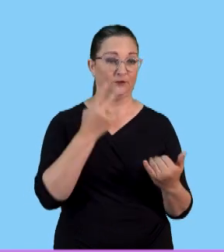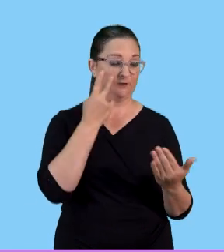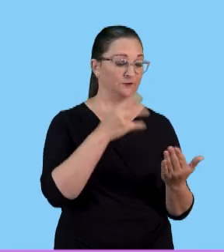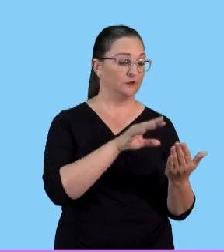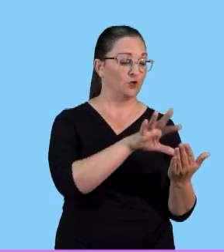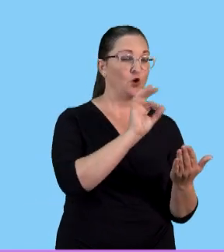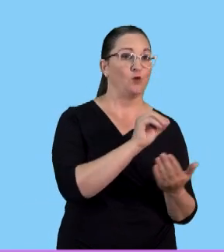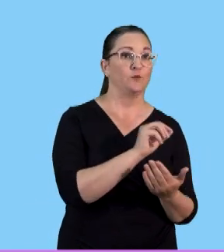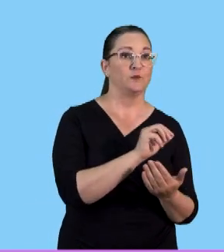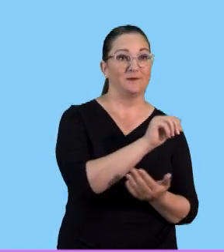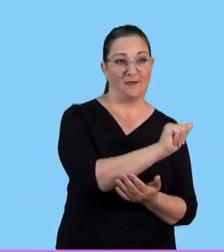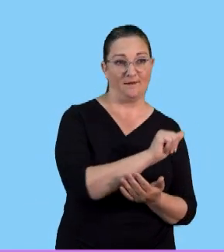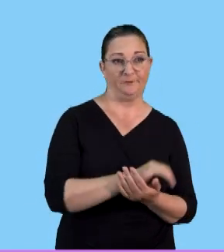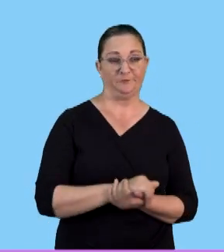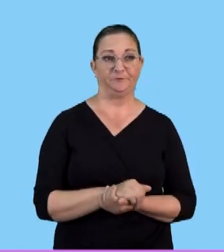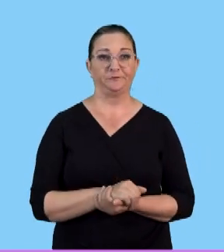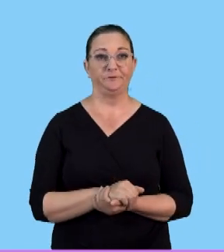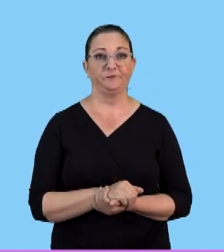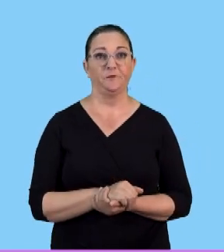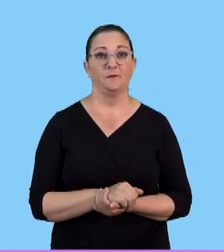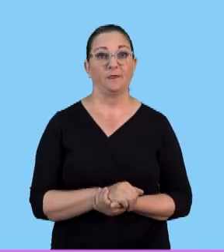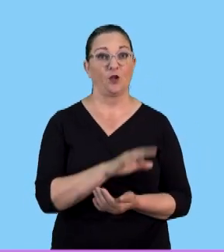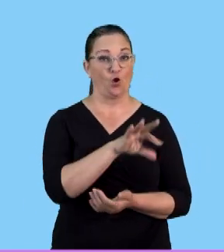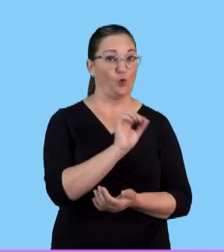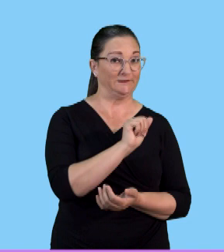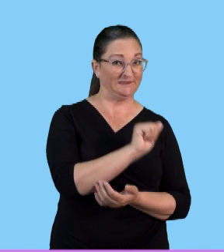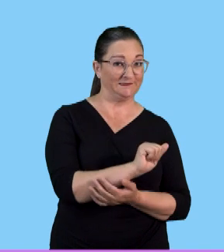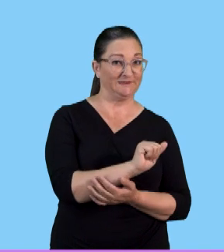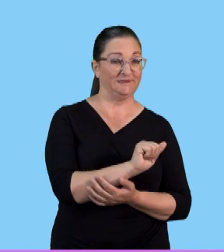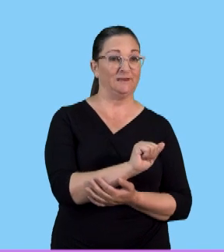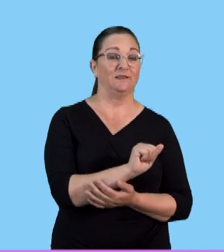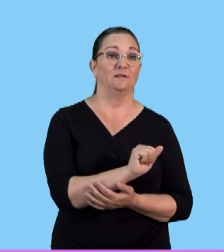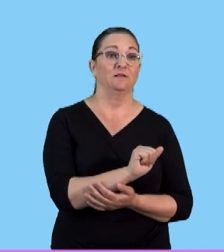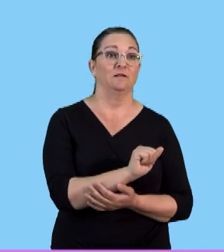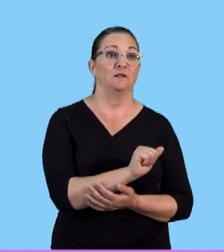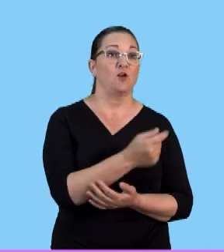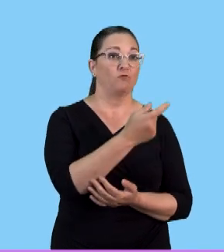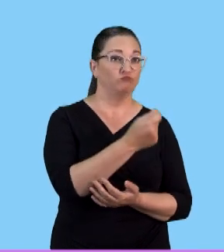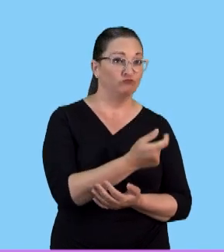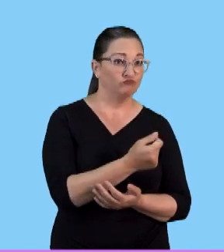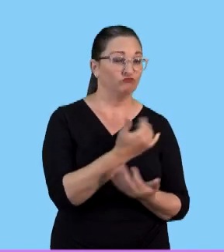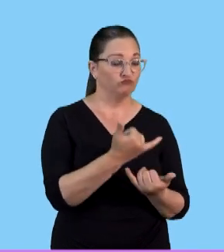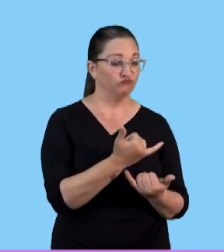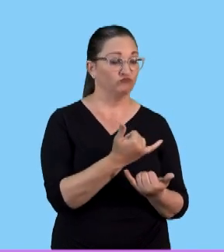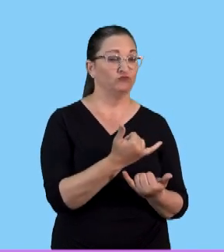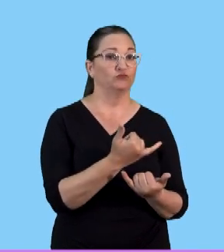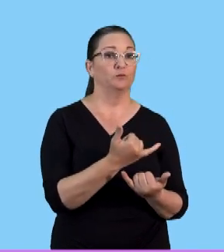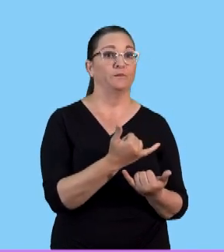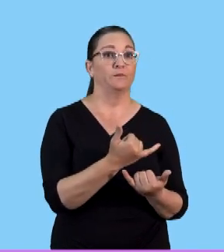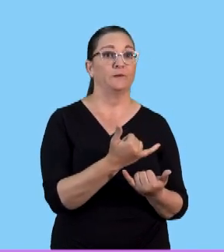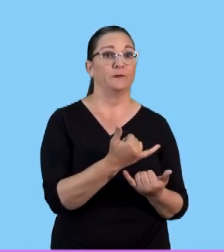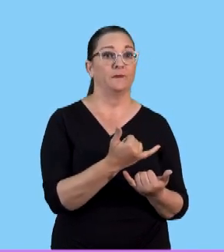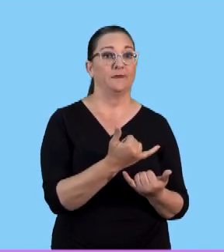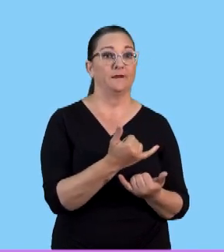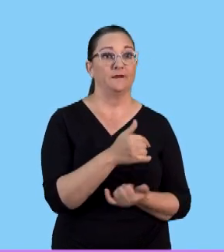Right, let us calculate for option number A. So option number A, this is our given formula. It